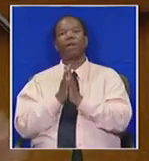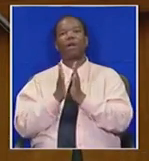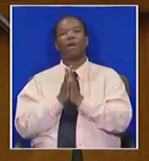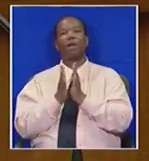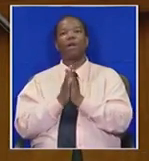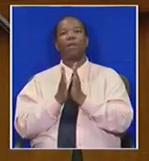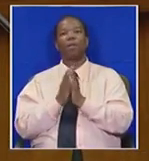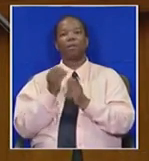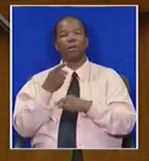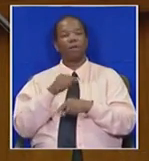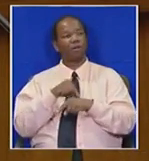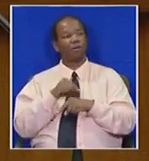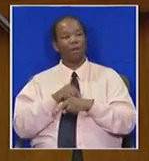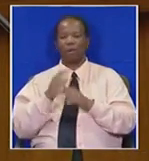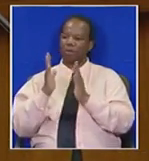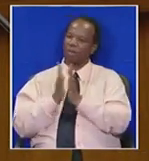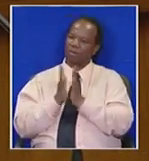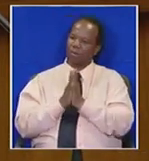all the time that night.